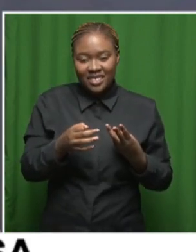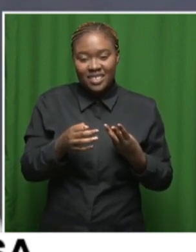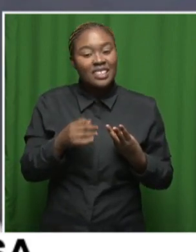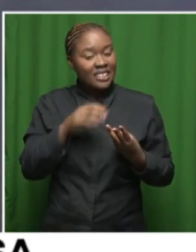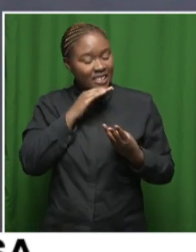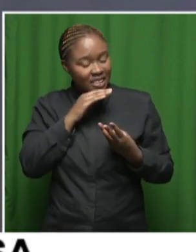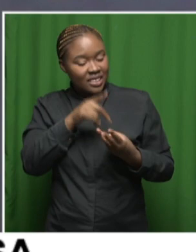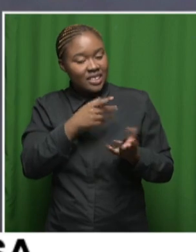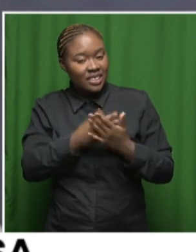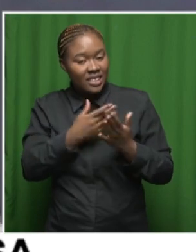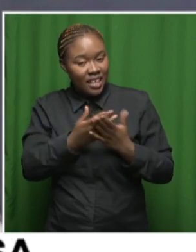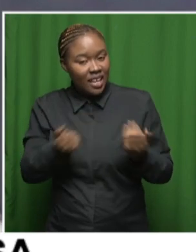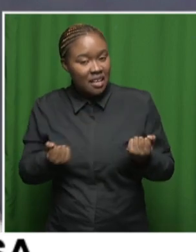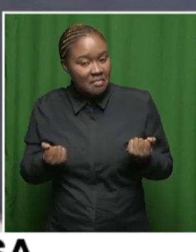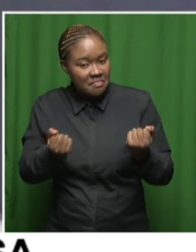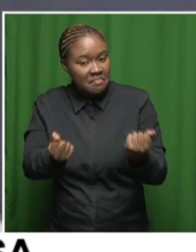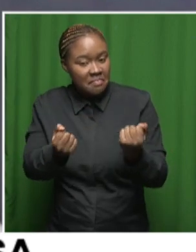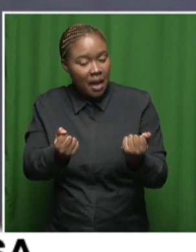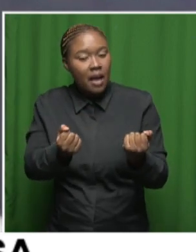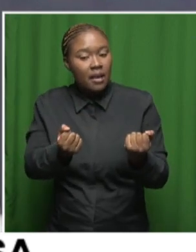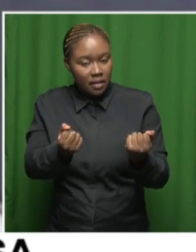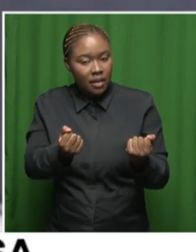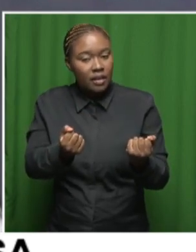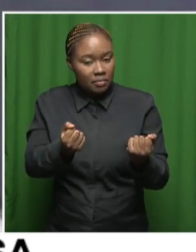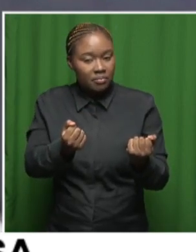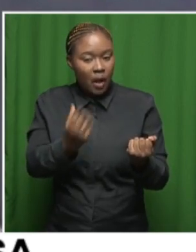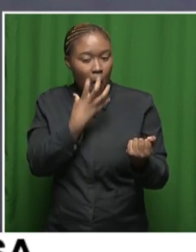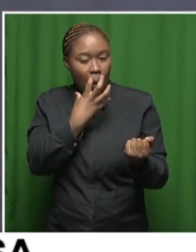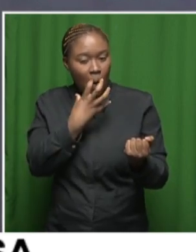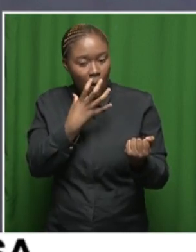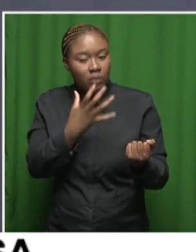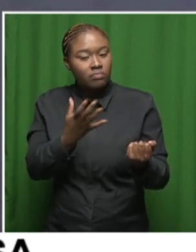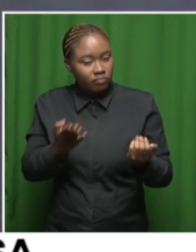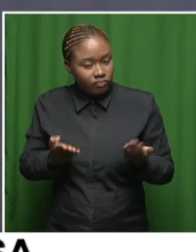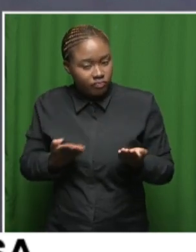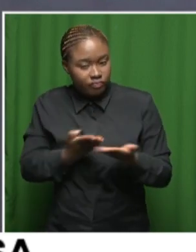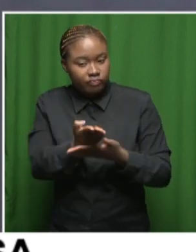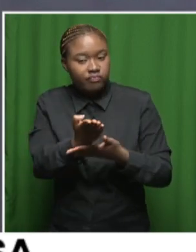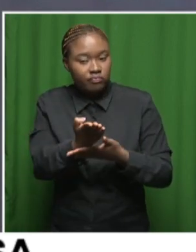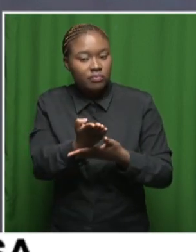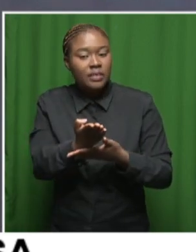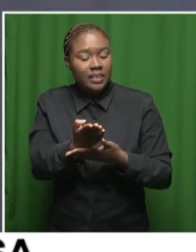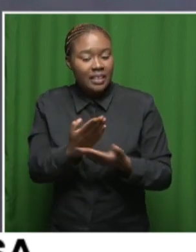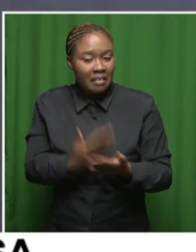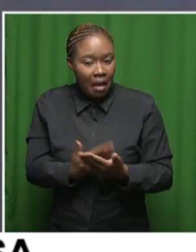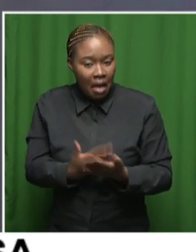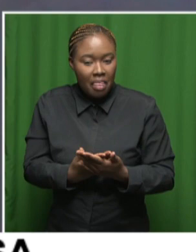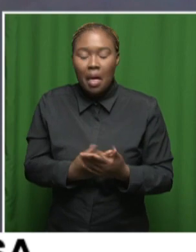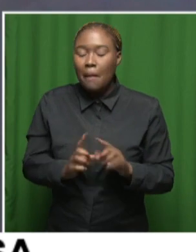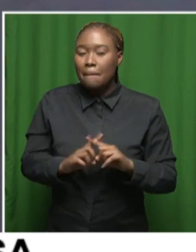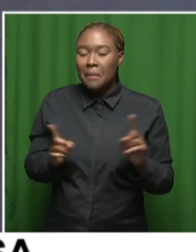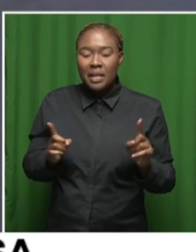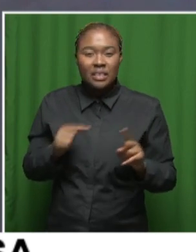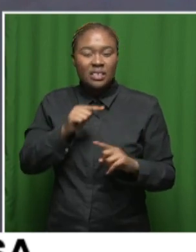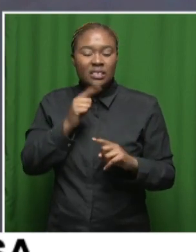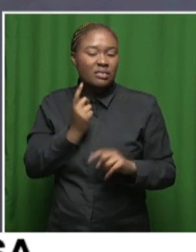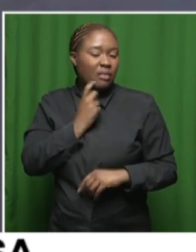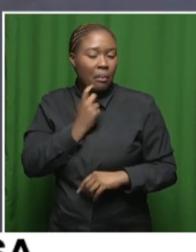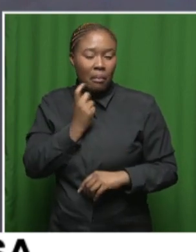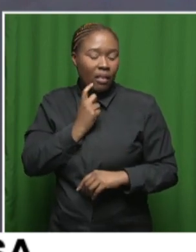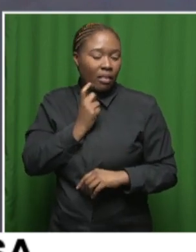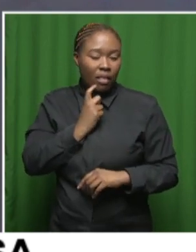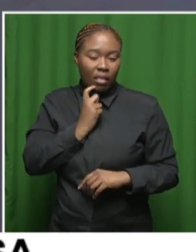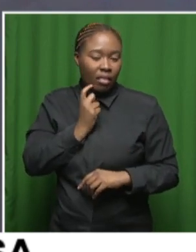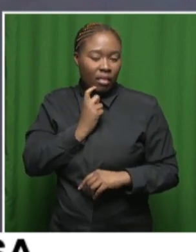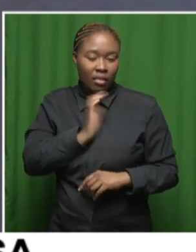the air, or you bake it in the air fryer basically. But it's not a very saucy casserole recipe as I would normally